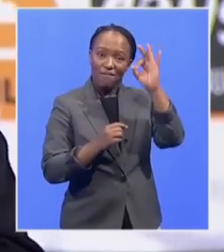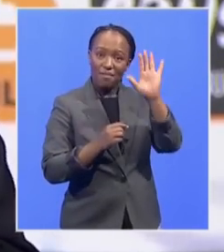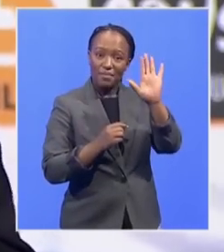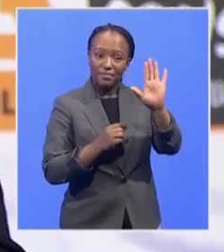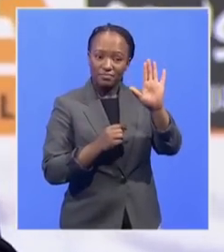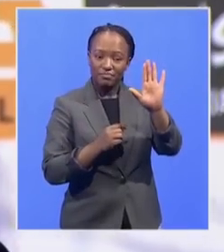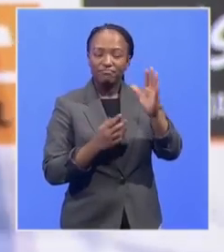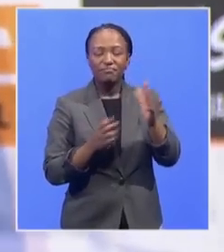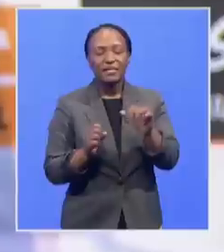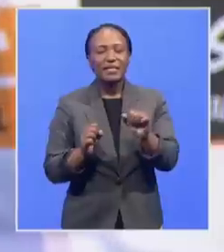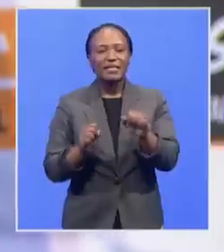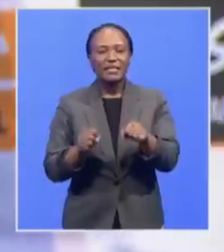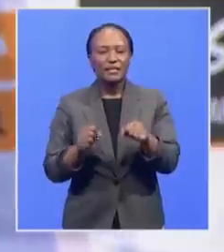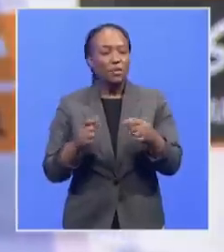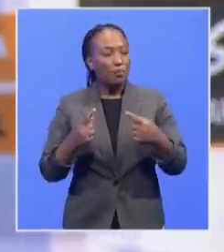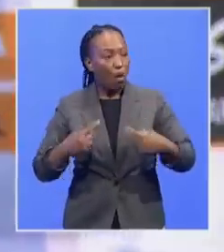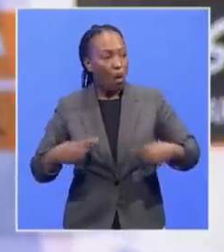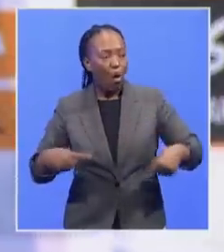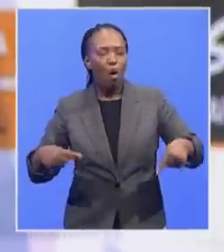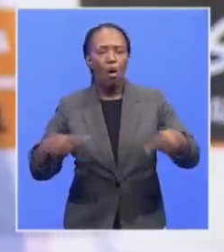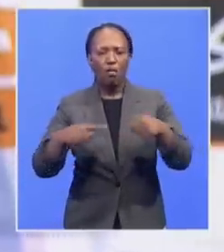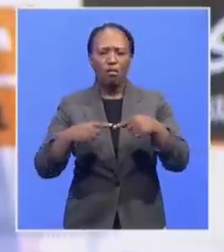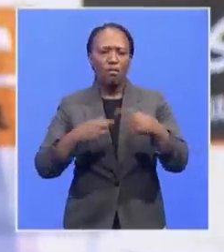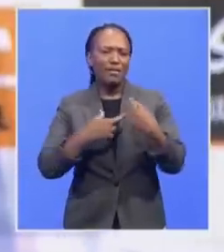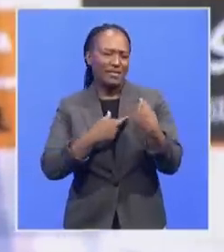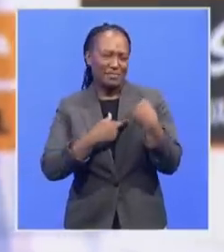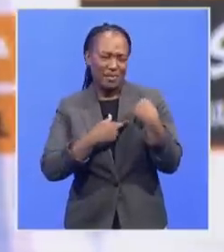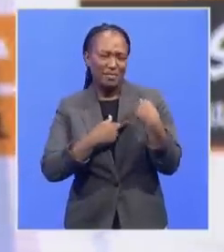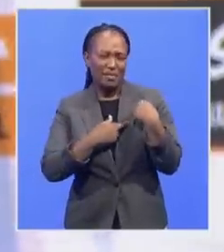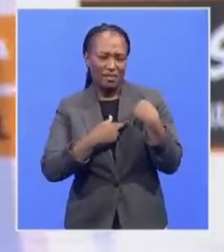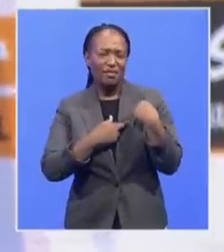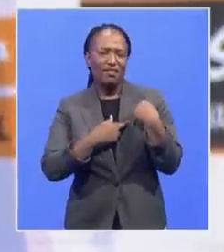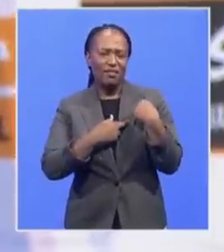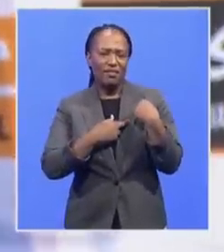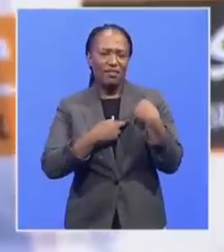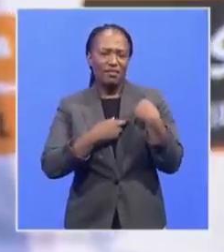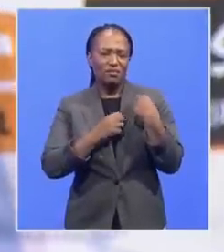but it is our collective task to strengthen those,